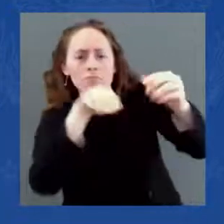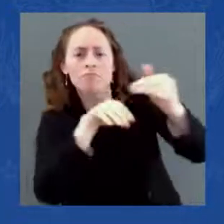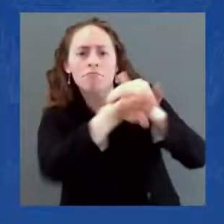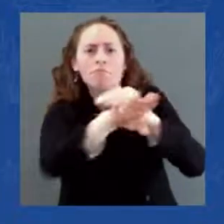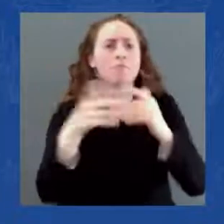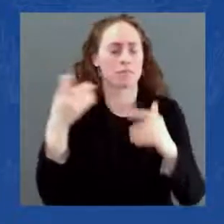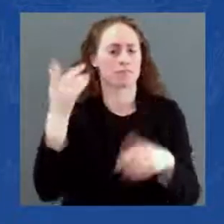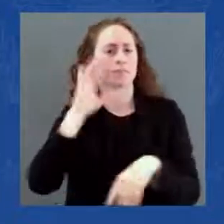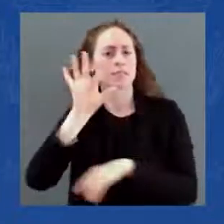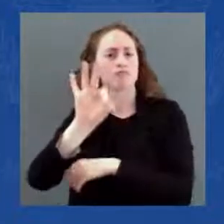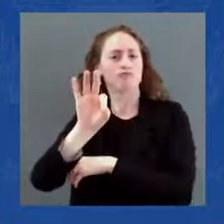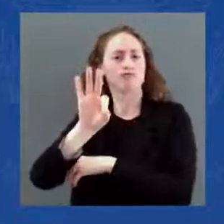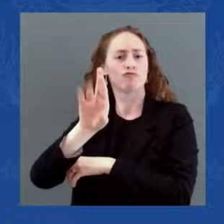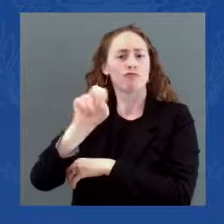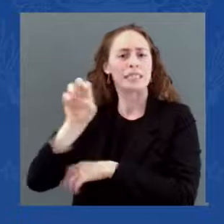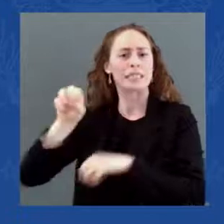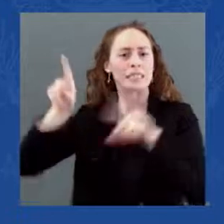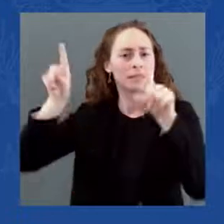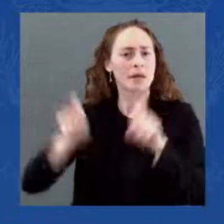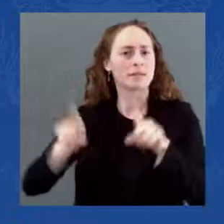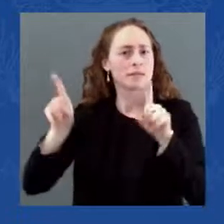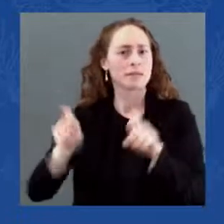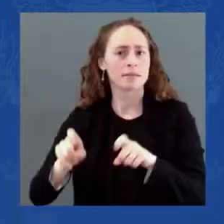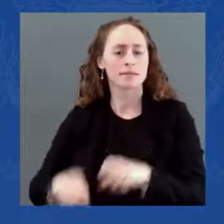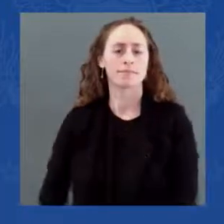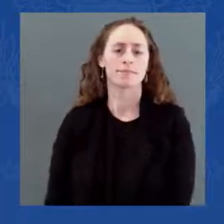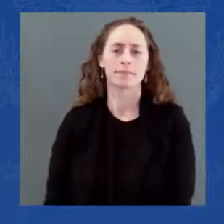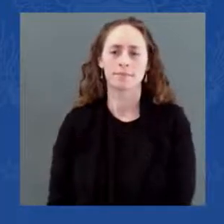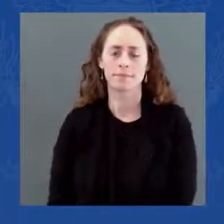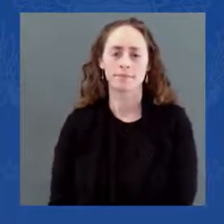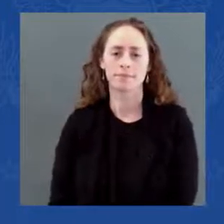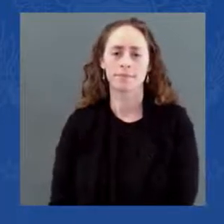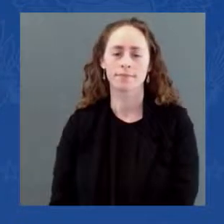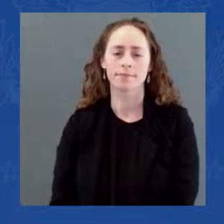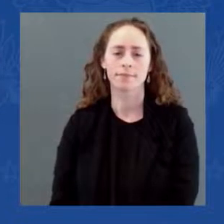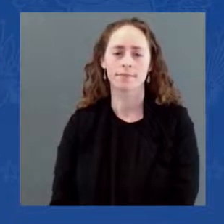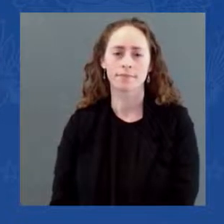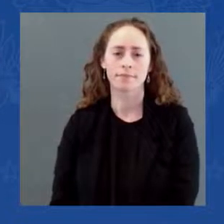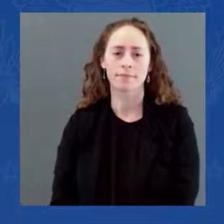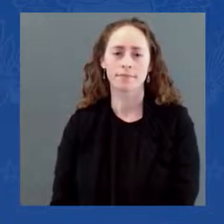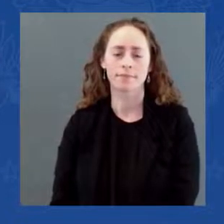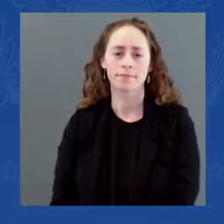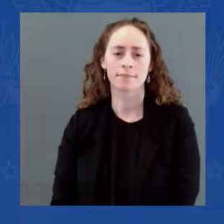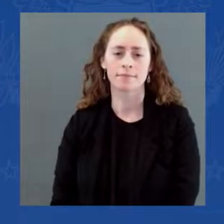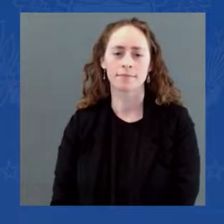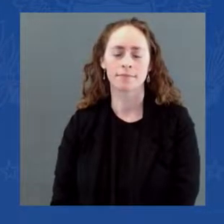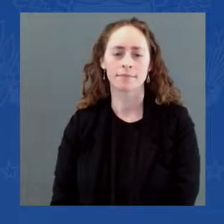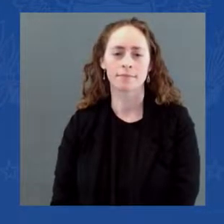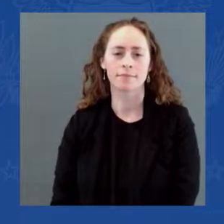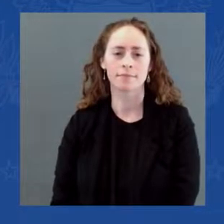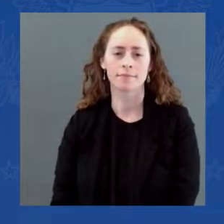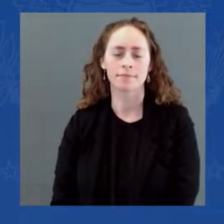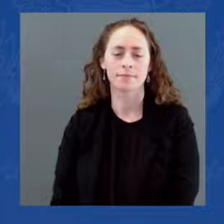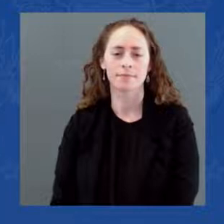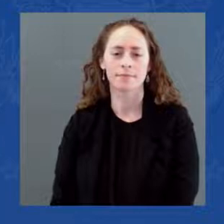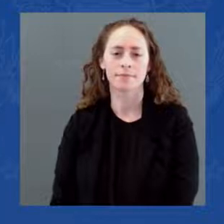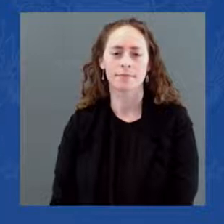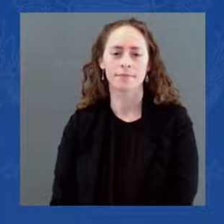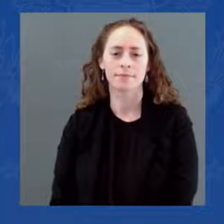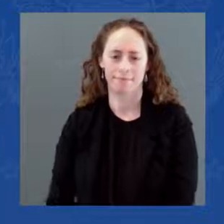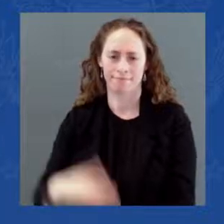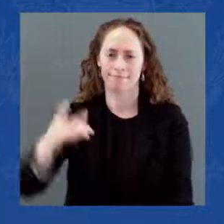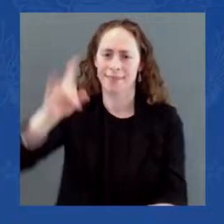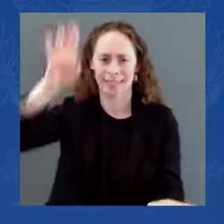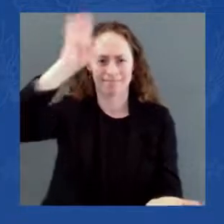our nurses, I know the people in this audience know incredibly well about what a surge team is, but medical staff into communities with